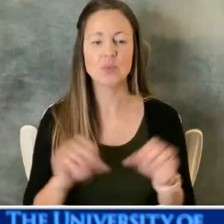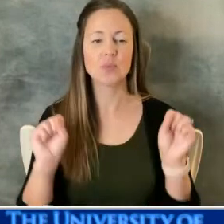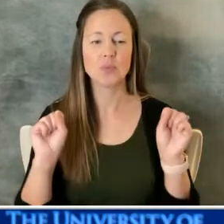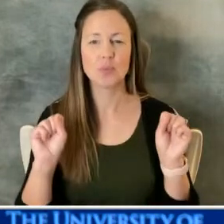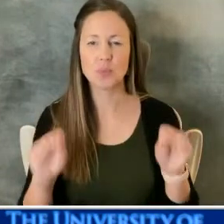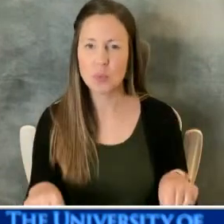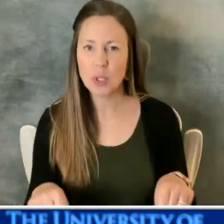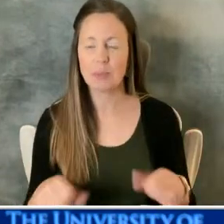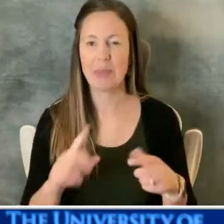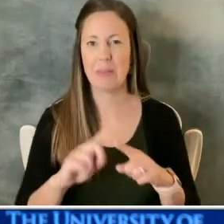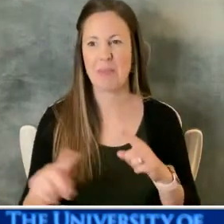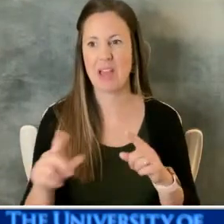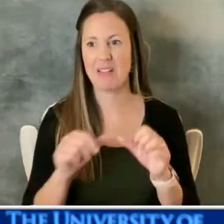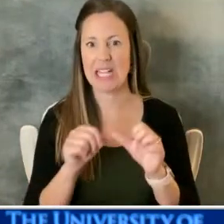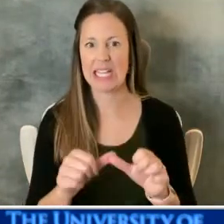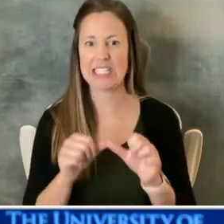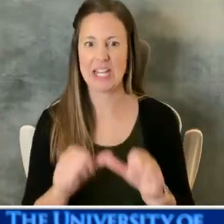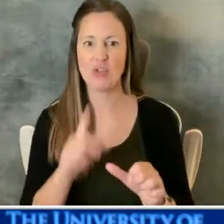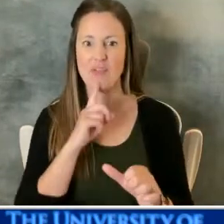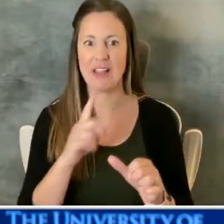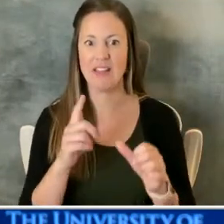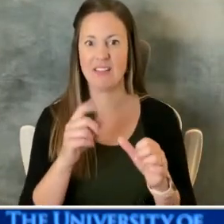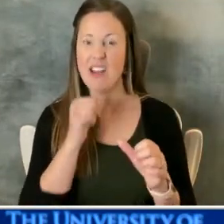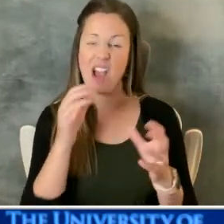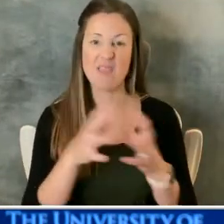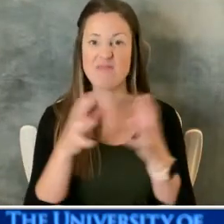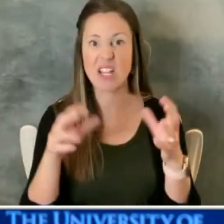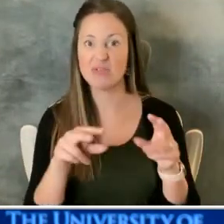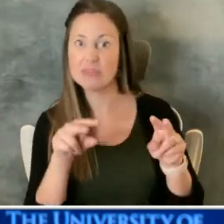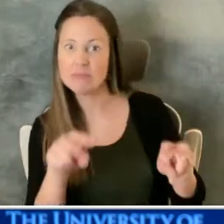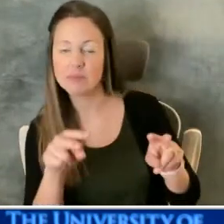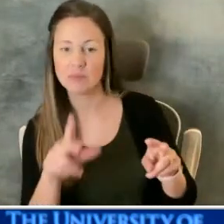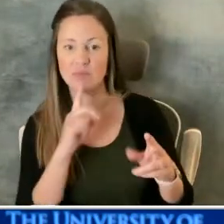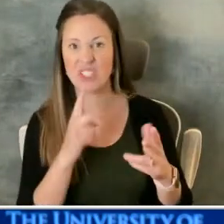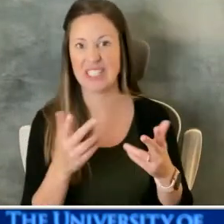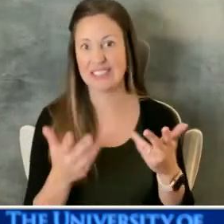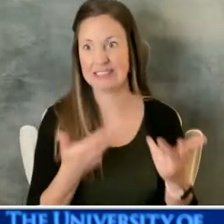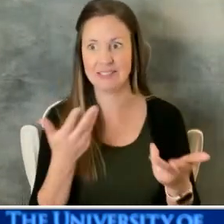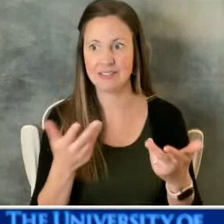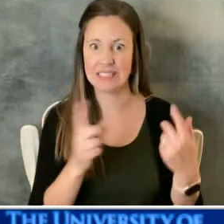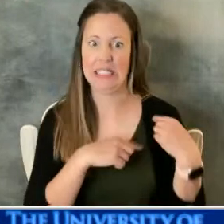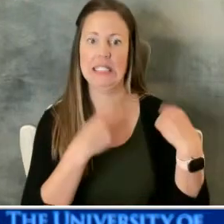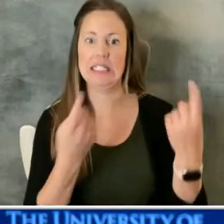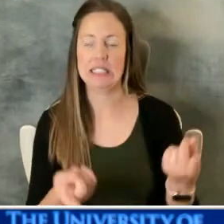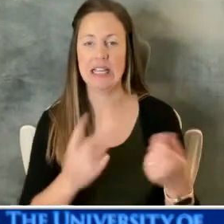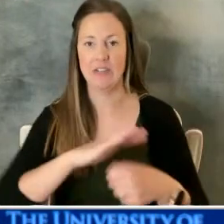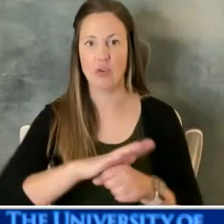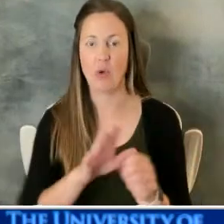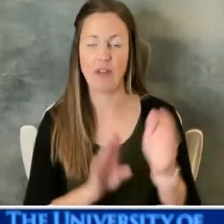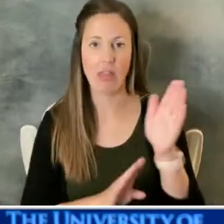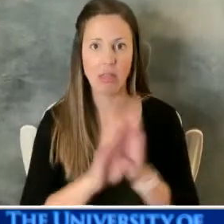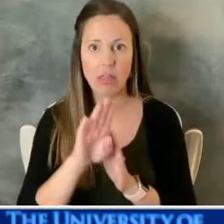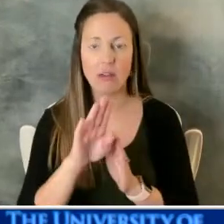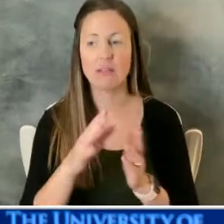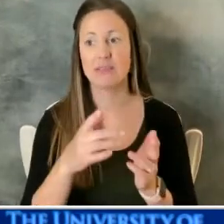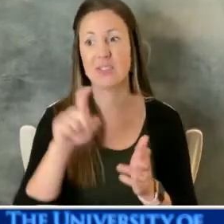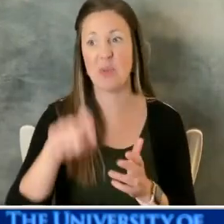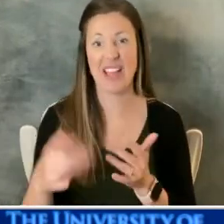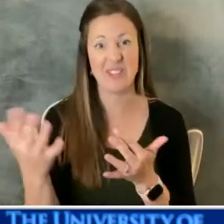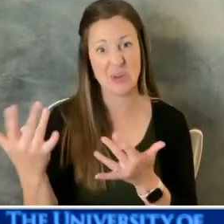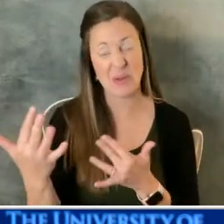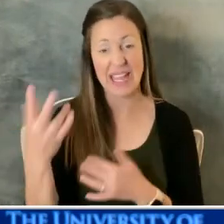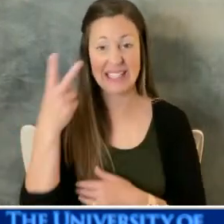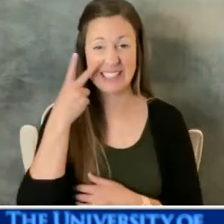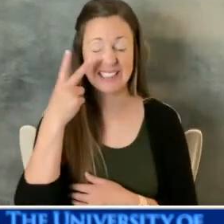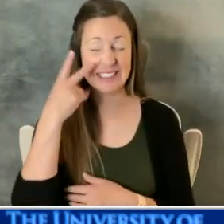lack of genetic surveillance for one reason or another since the height of the pandemic. So I think we just have to wait and see if that does